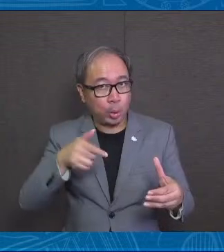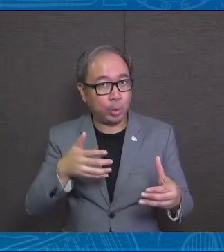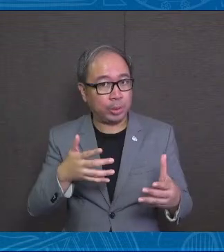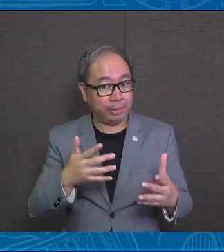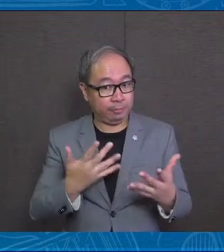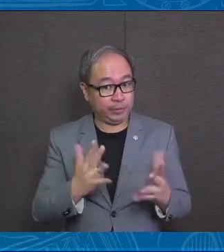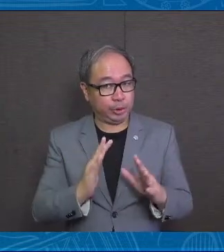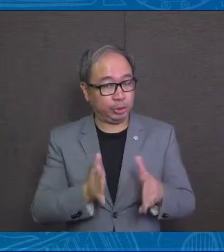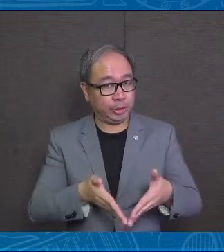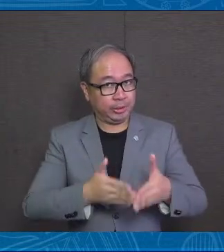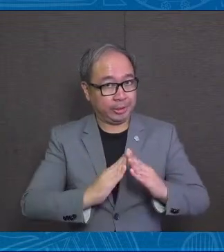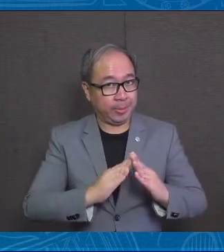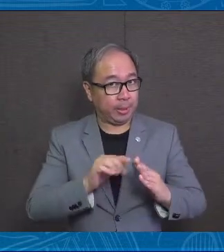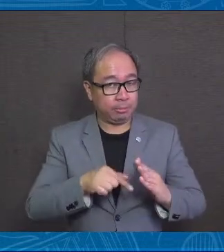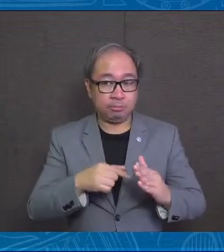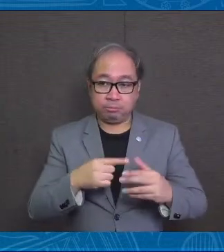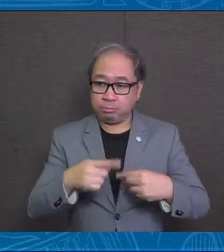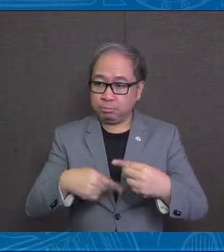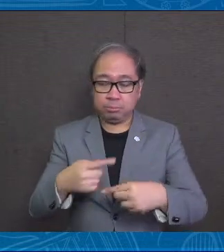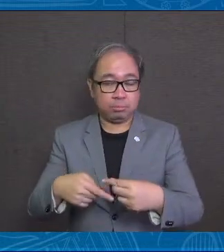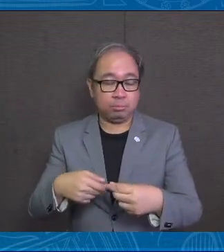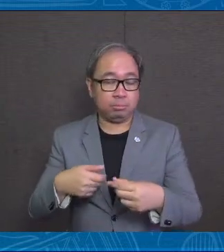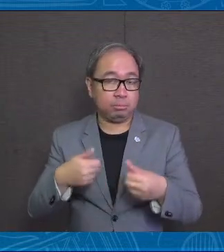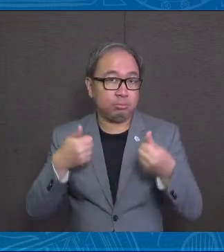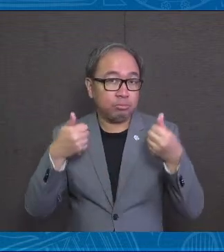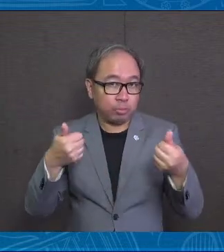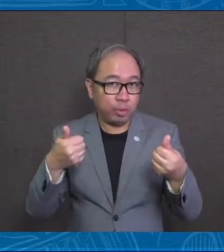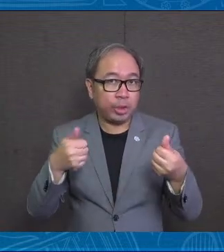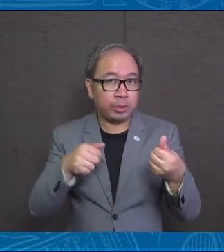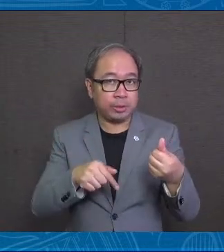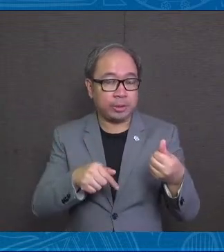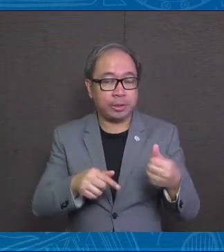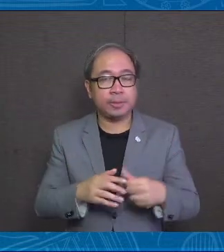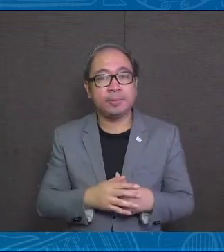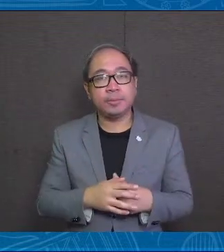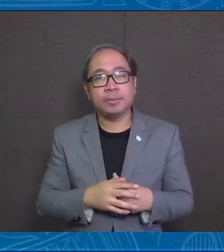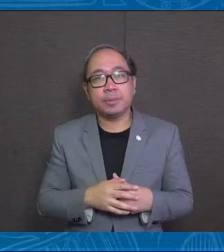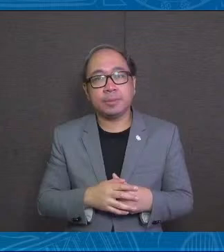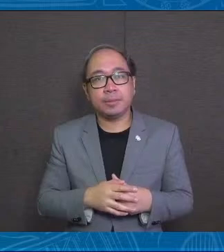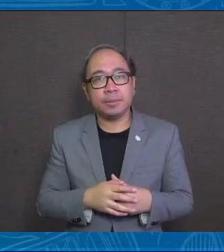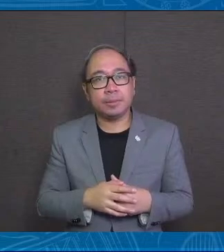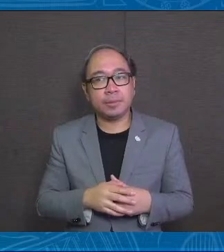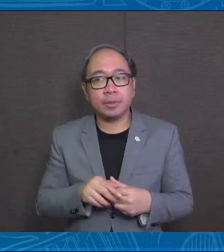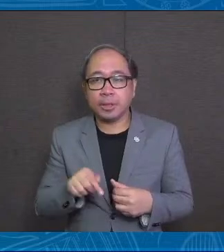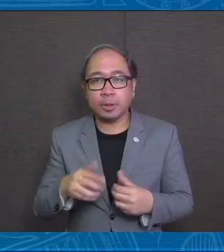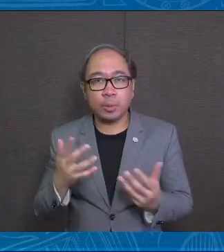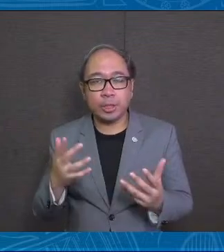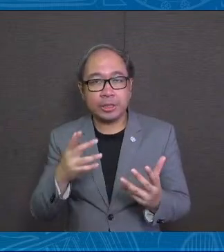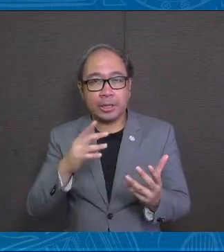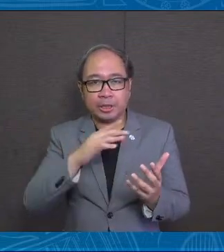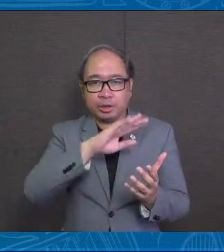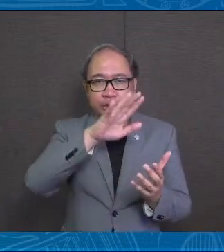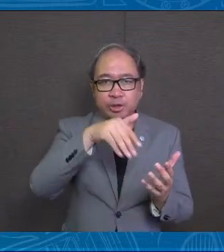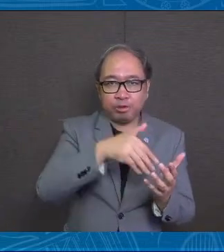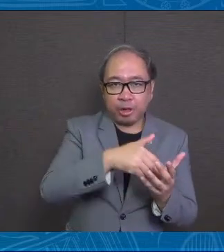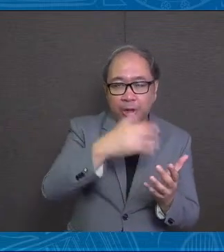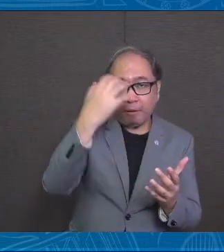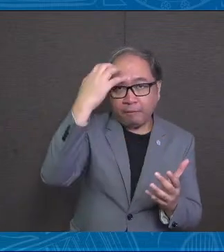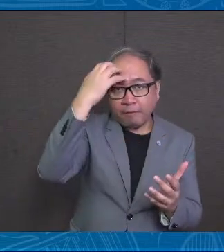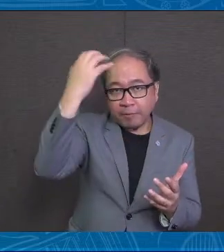working very well organized committee in the central and local levels.